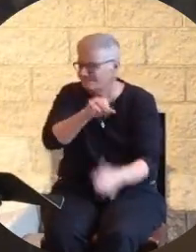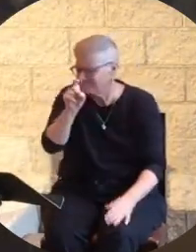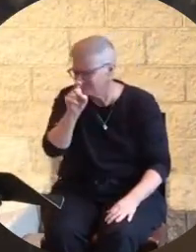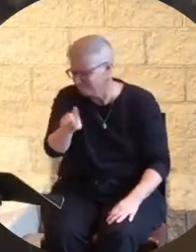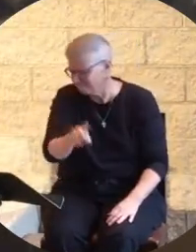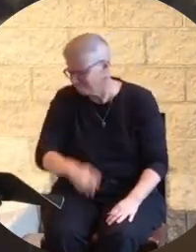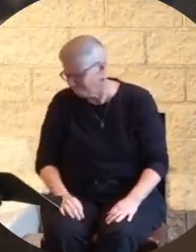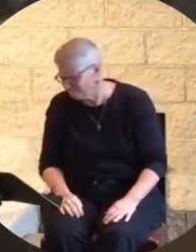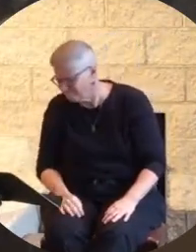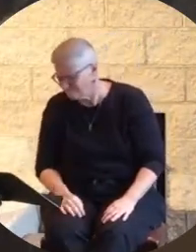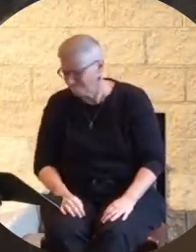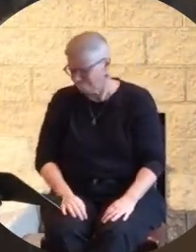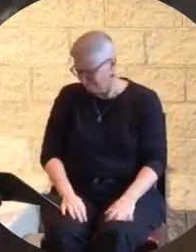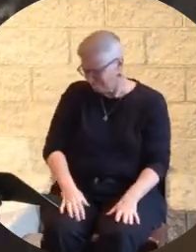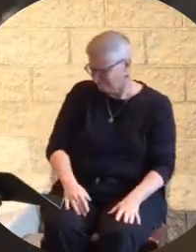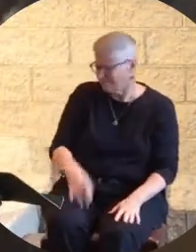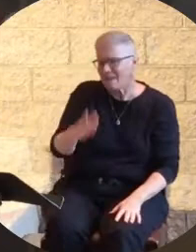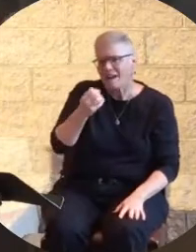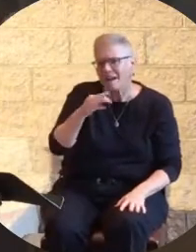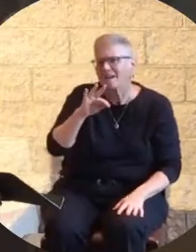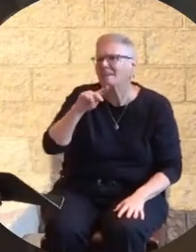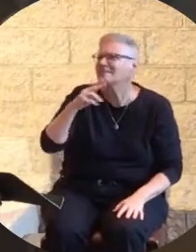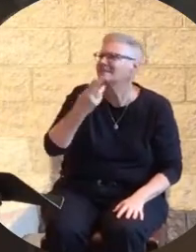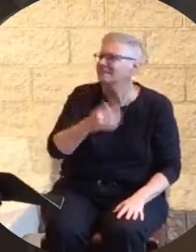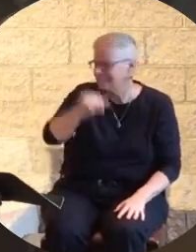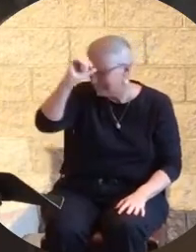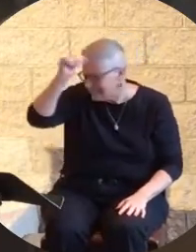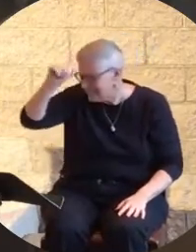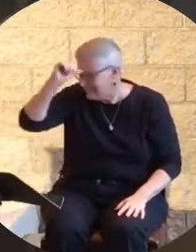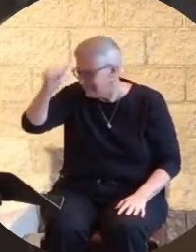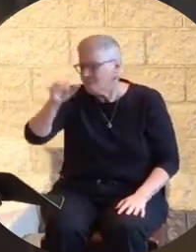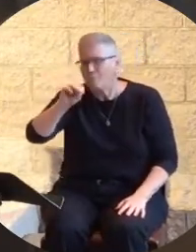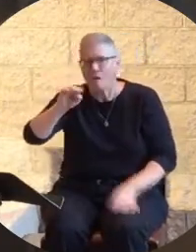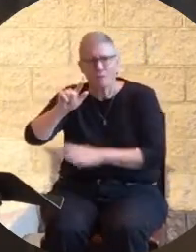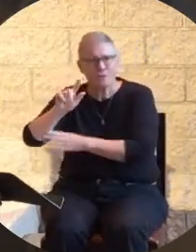Gandhi was a Hindu, Martin Luther King, a Christian.